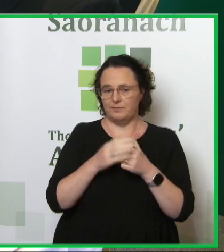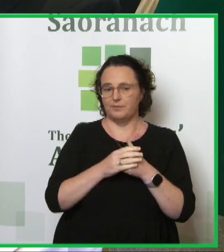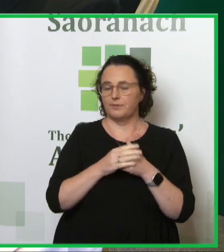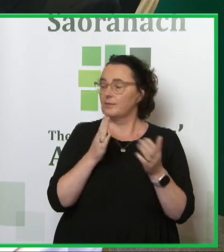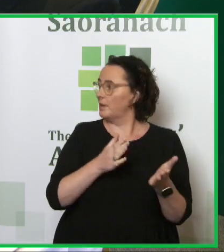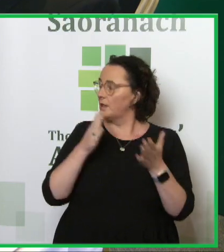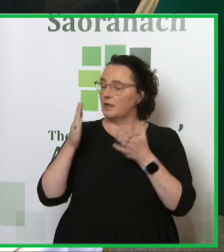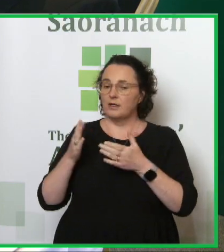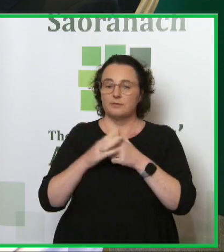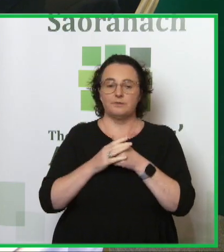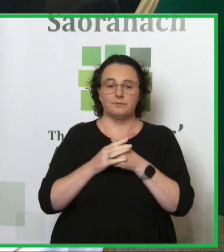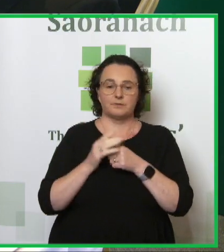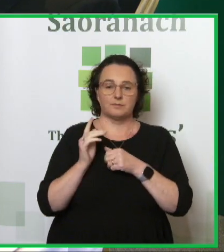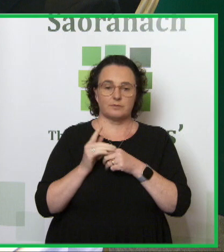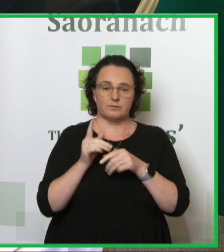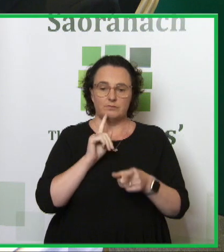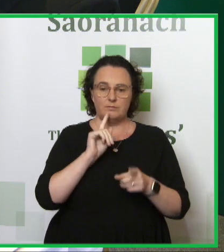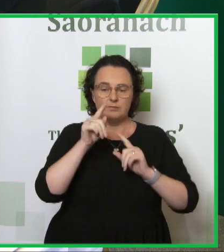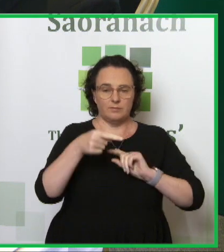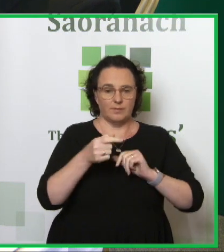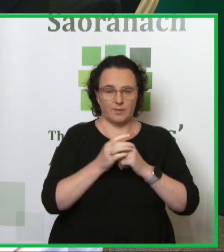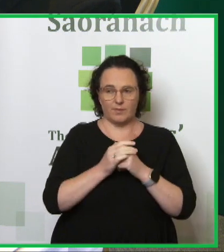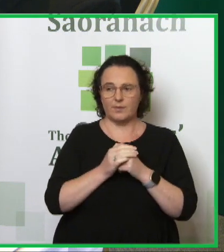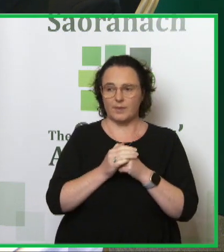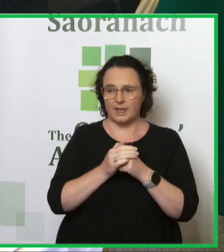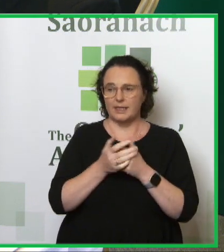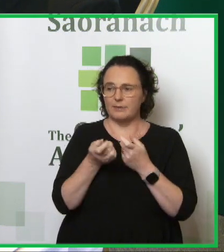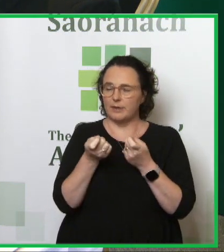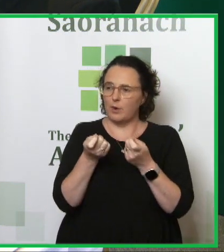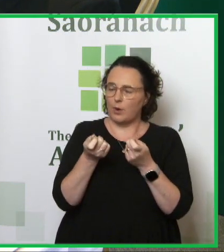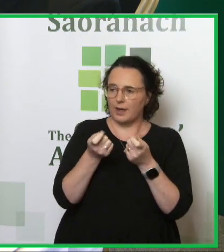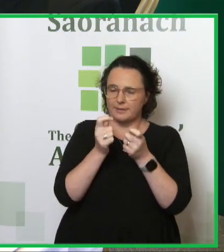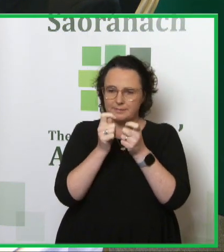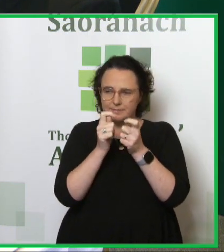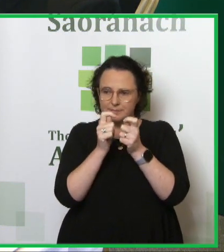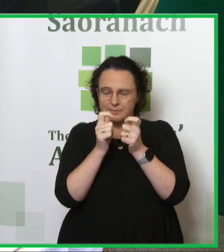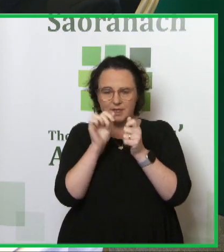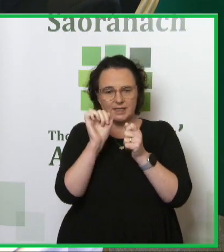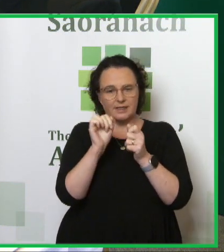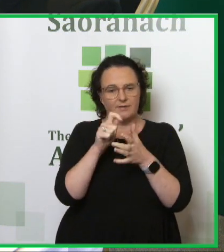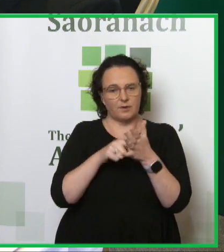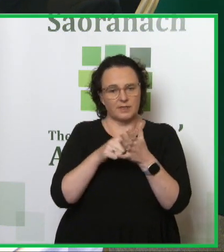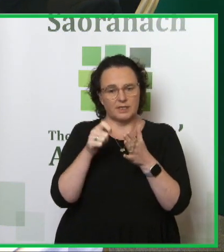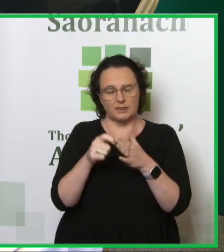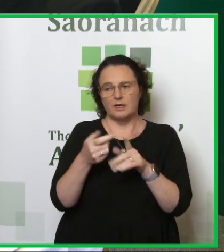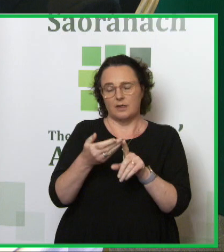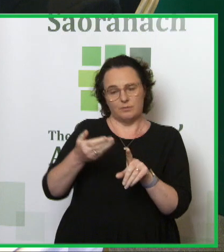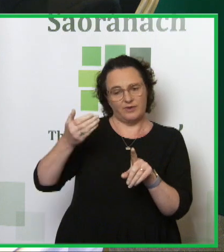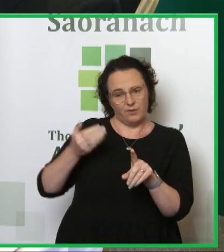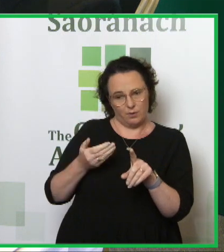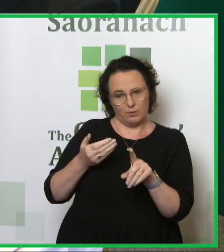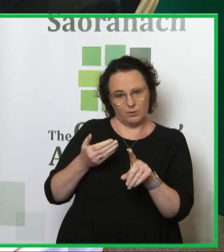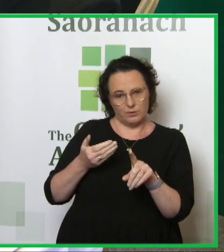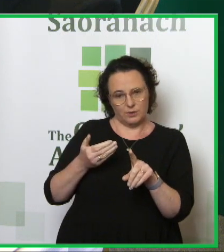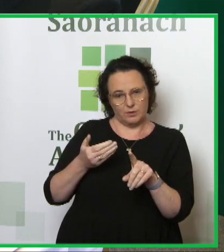Yeah, this makes it a bit more nuanced in the voting. The previous ones, we were just trying to determine whether there